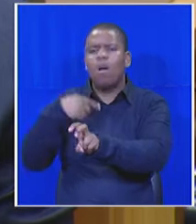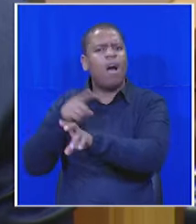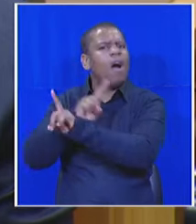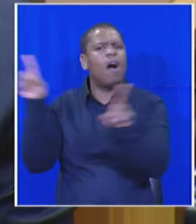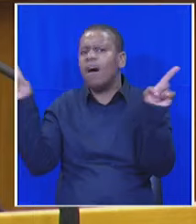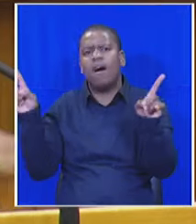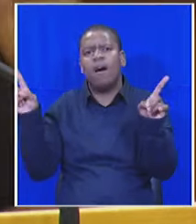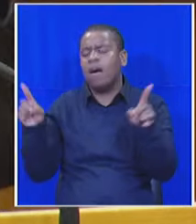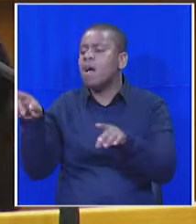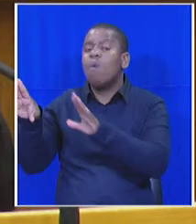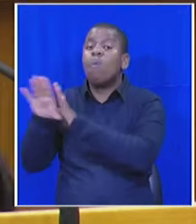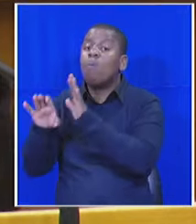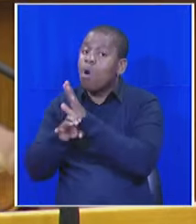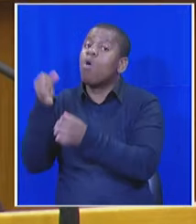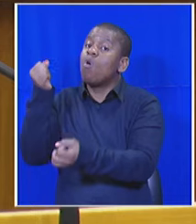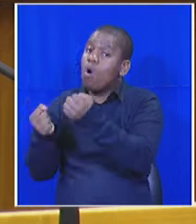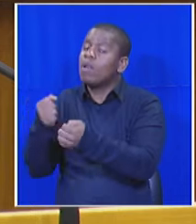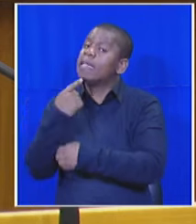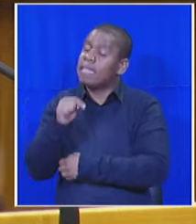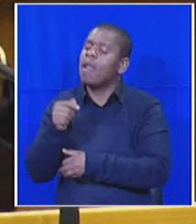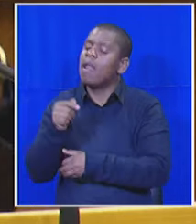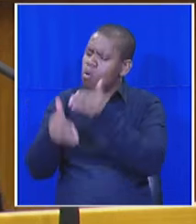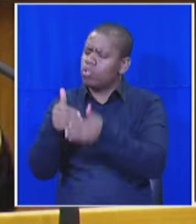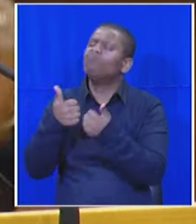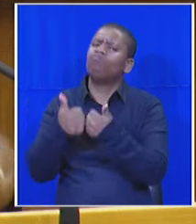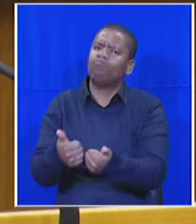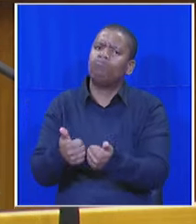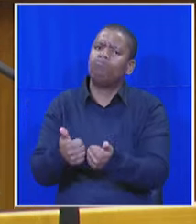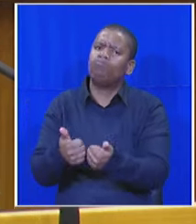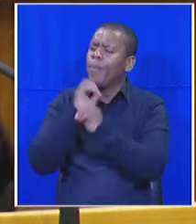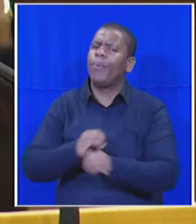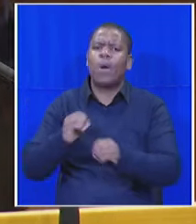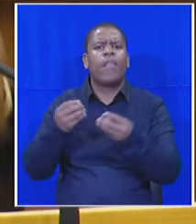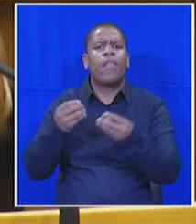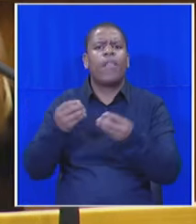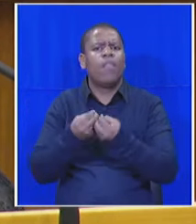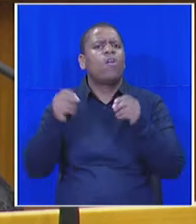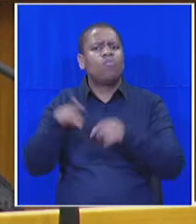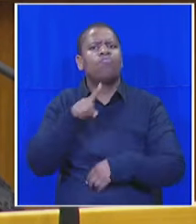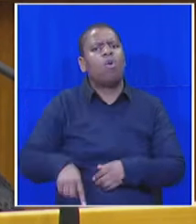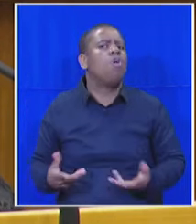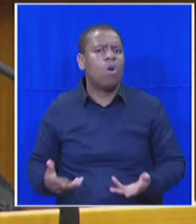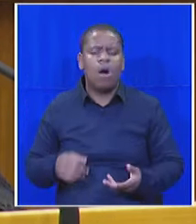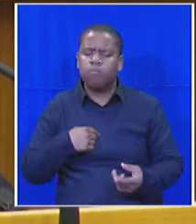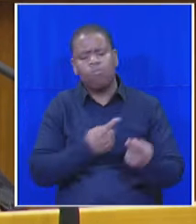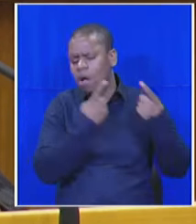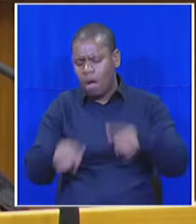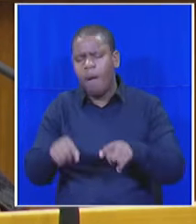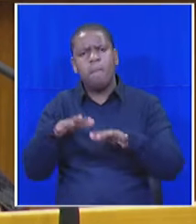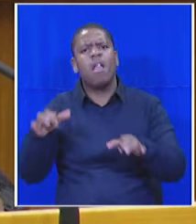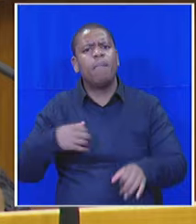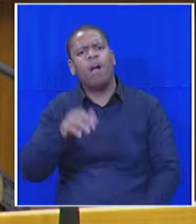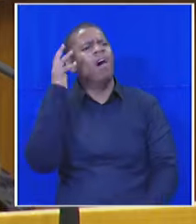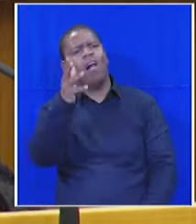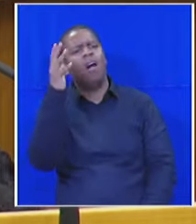ithe i-process yeparlamente ibe right lendekile. Ningafiki lani bese niya grandstanda ni twista yonke into kwangathi ngiyeni kuphela lenathi